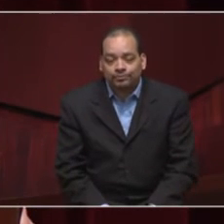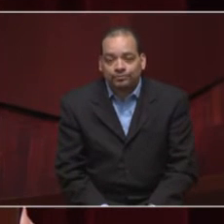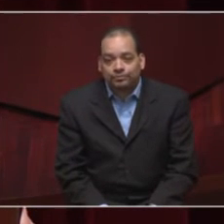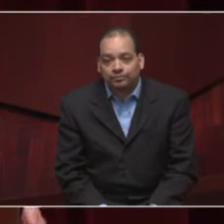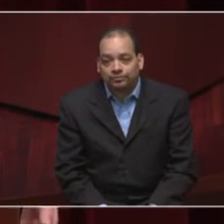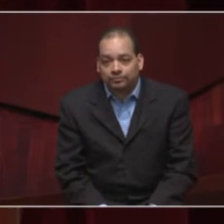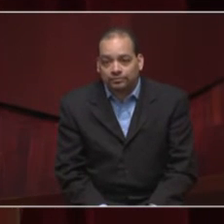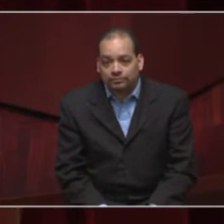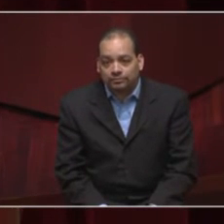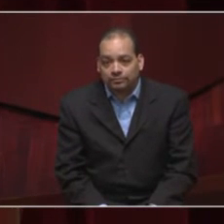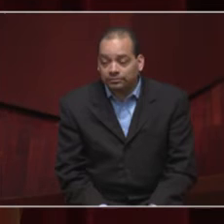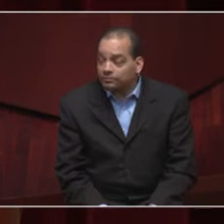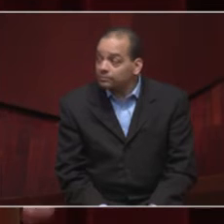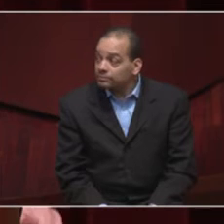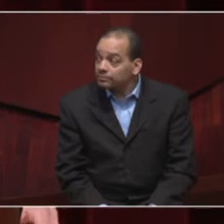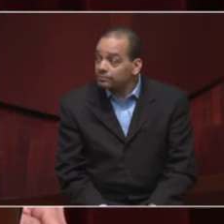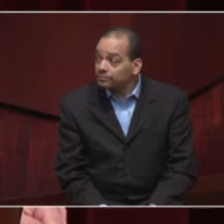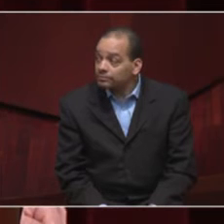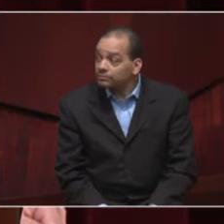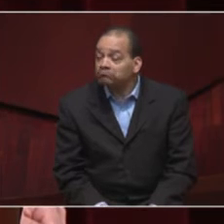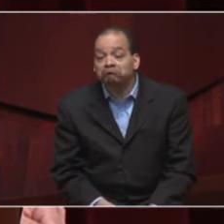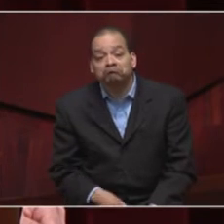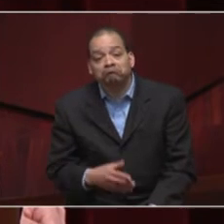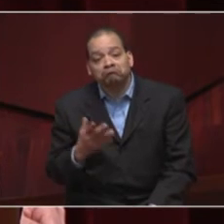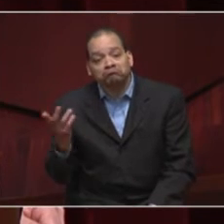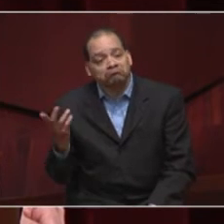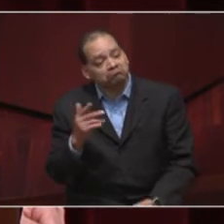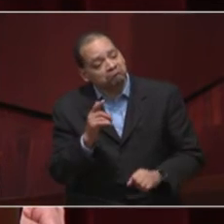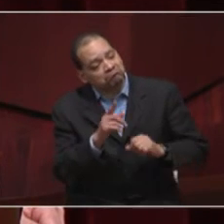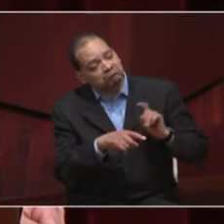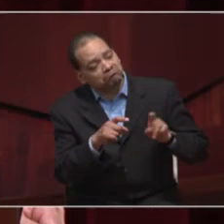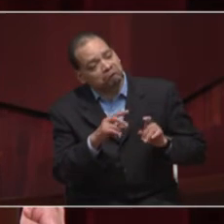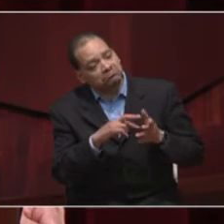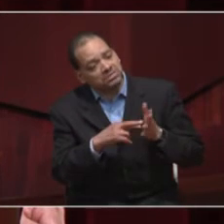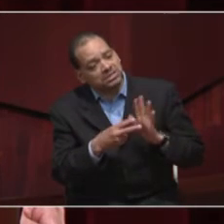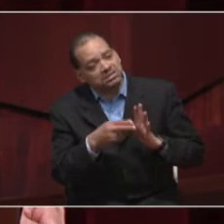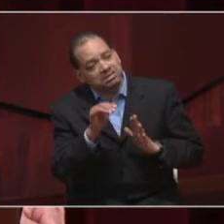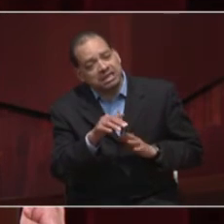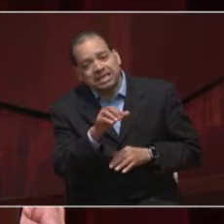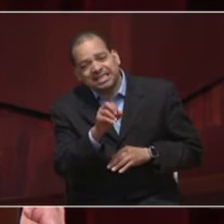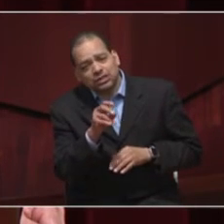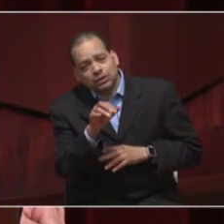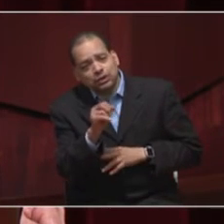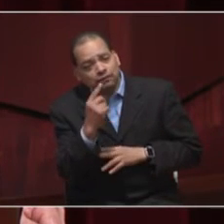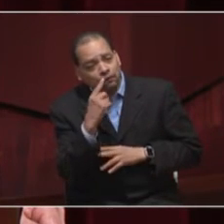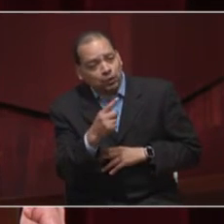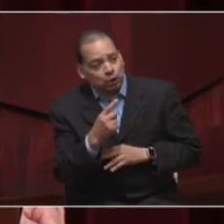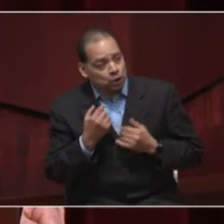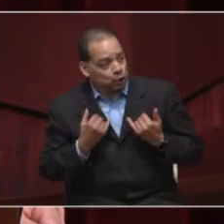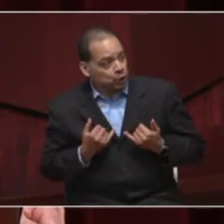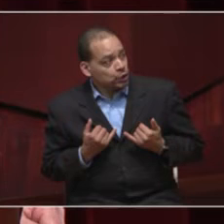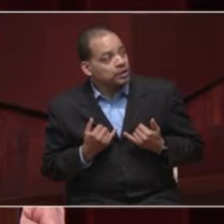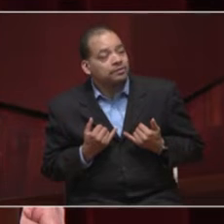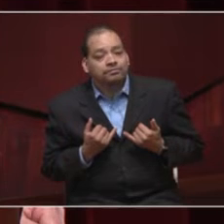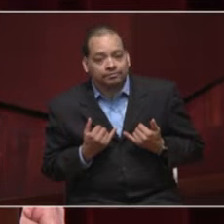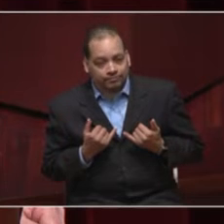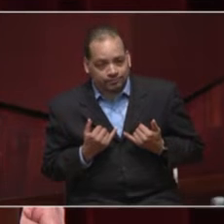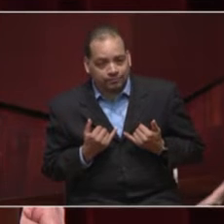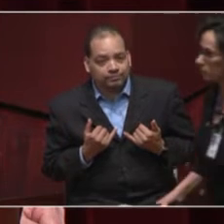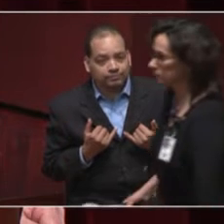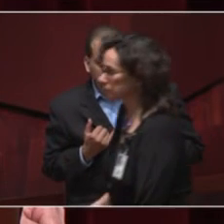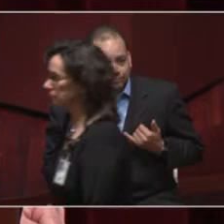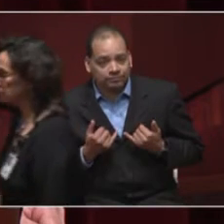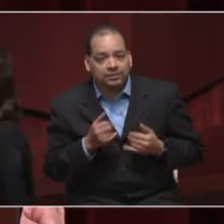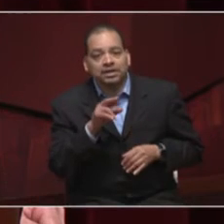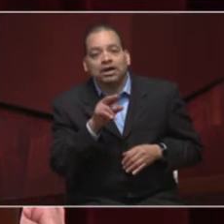Other questions? Will this series be used for current records officers, people who are 13s and 14s, or is this a